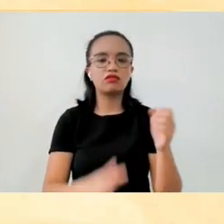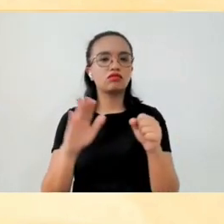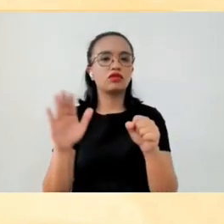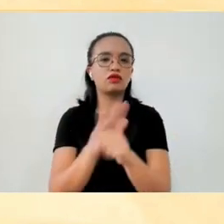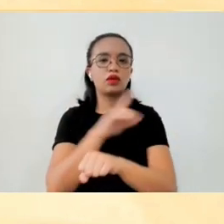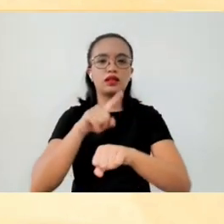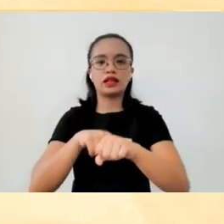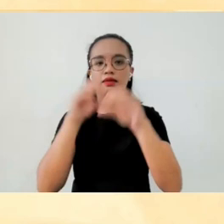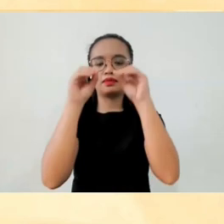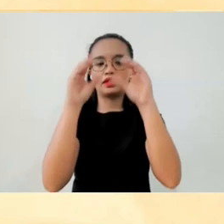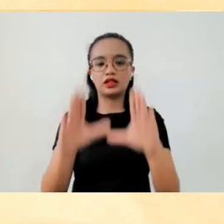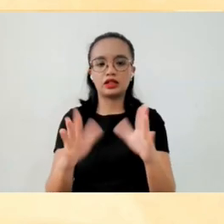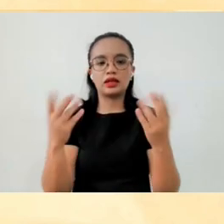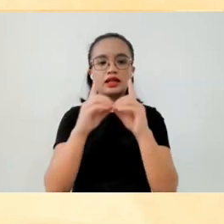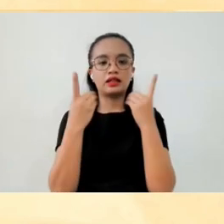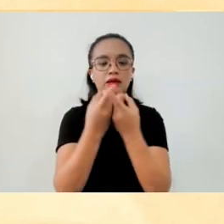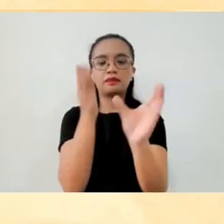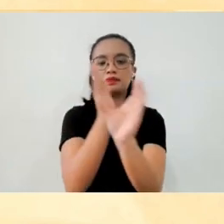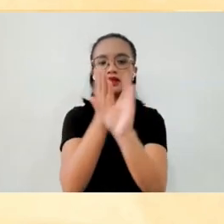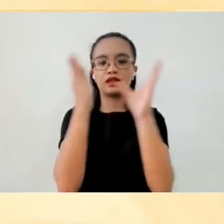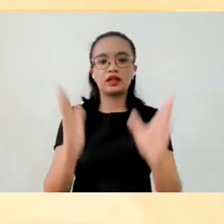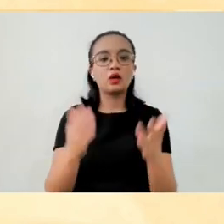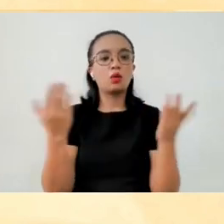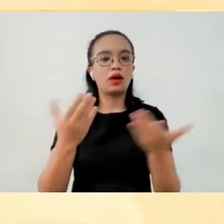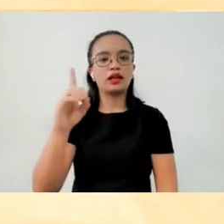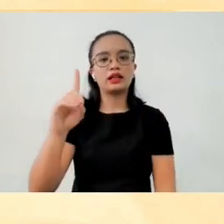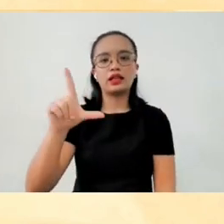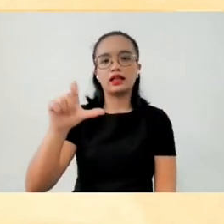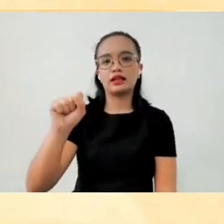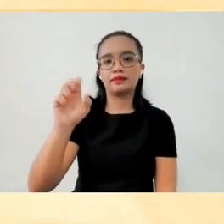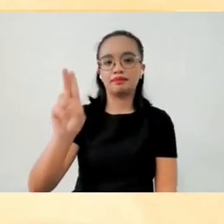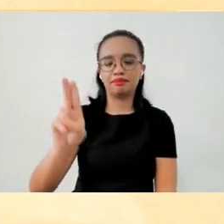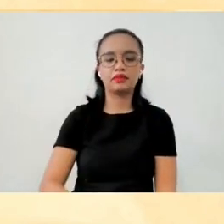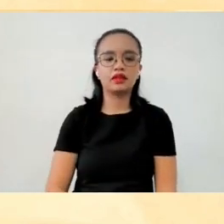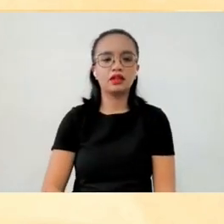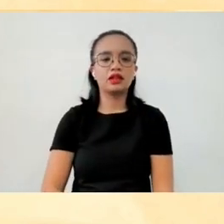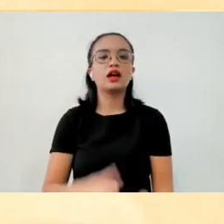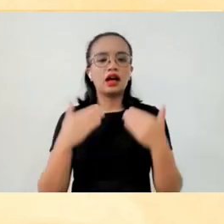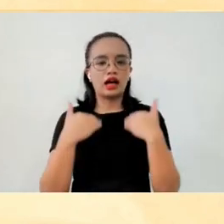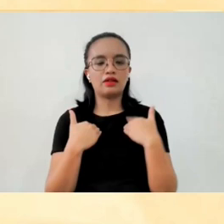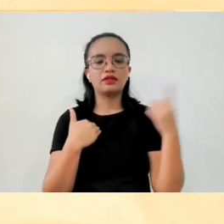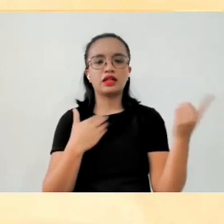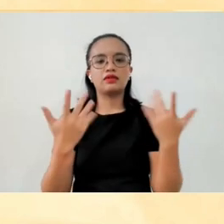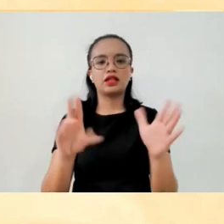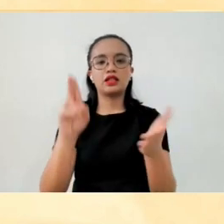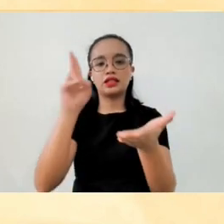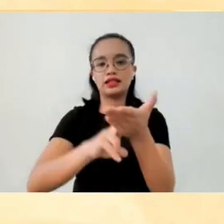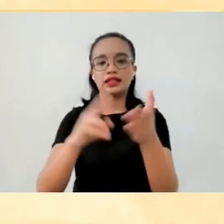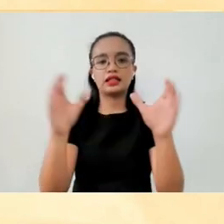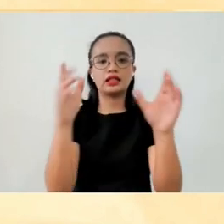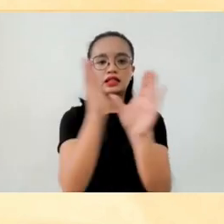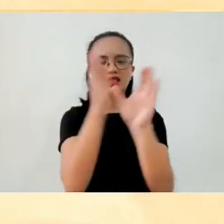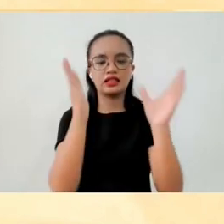the Department of Psychology at De La Salle University, a registered psychologist, and a PAP